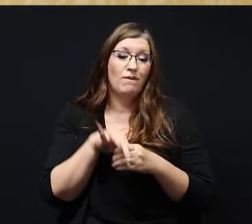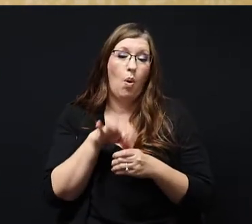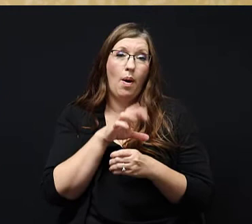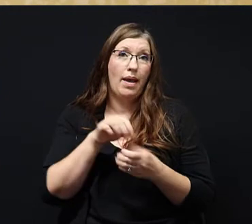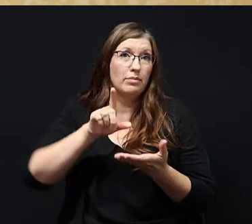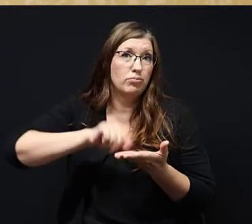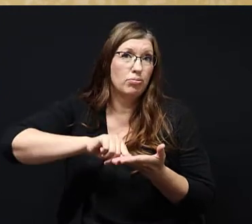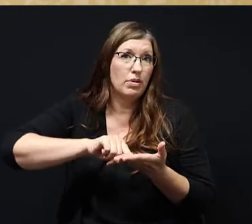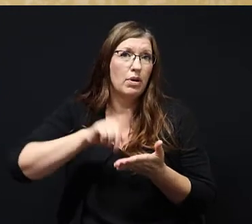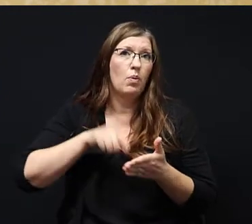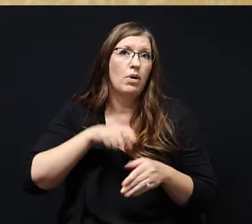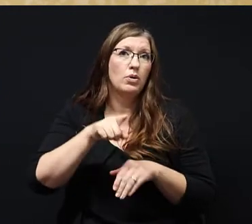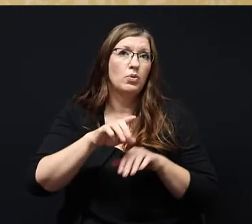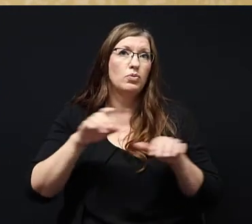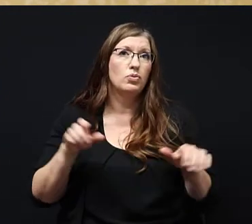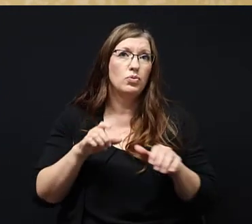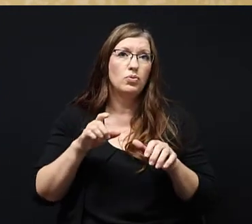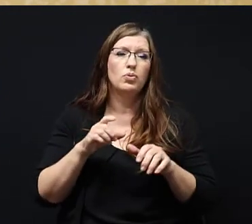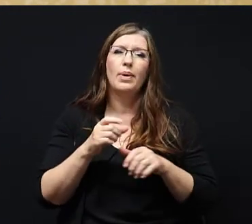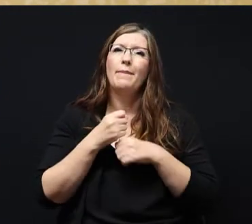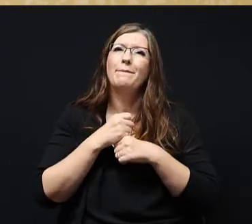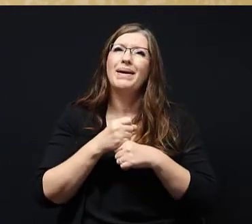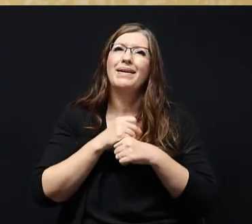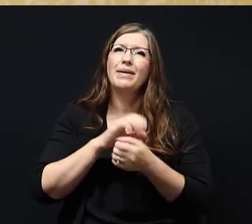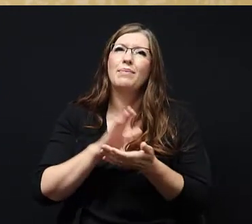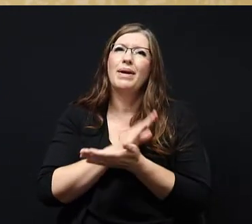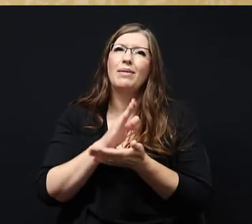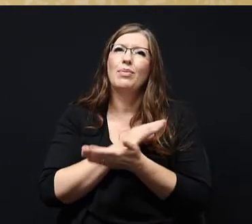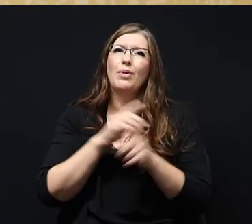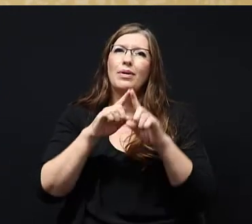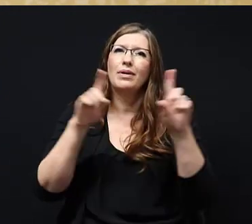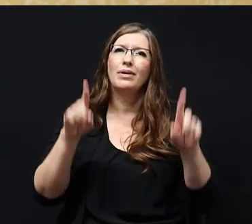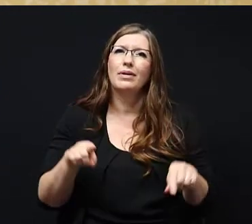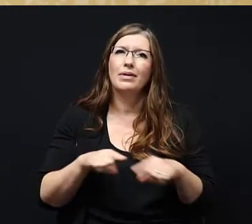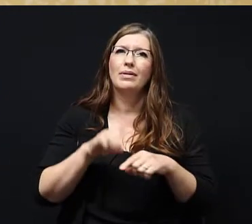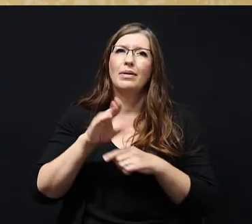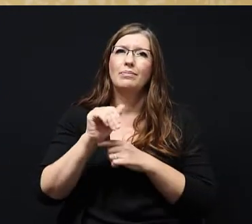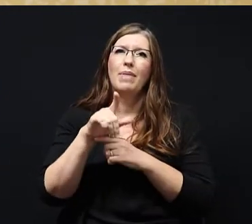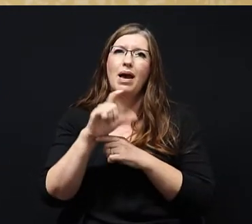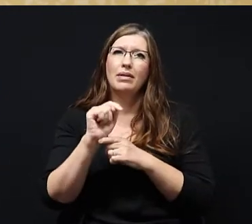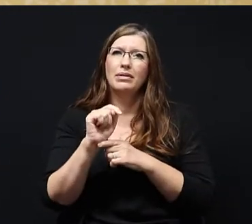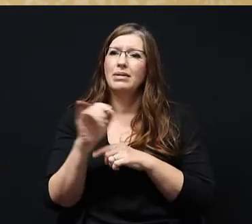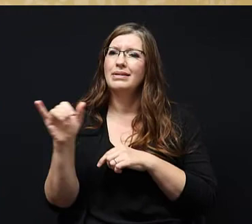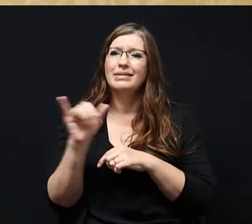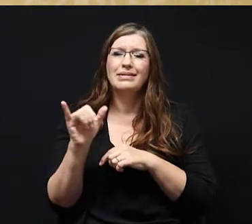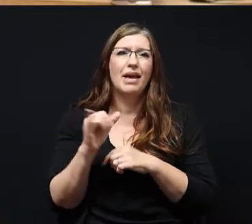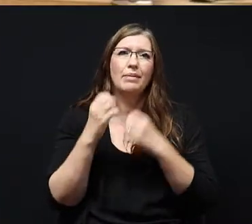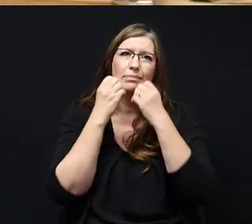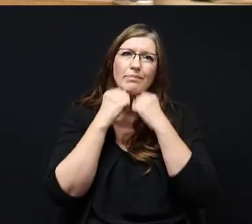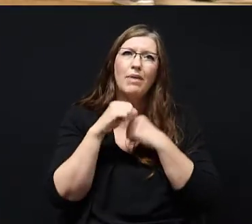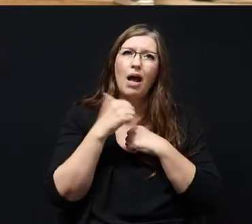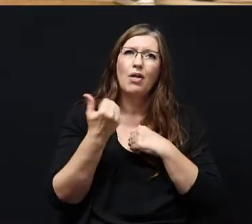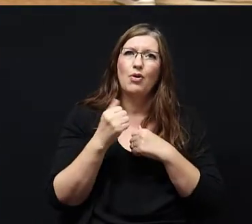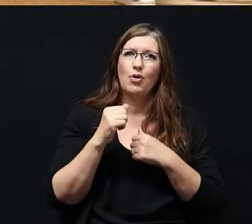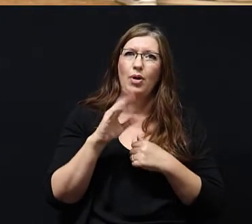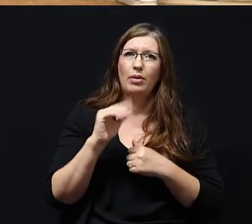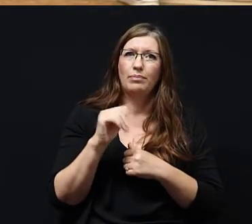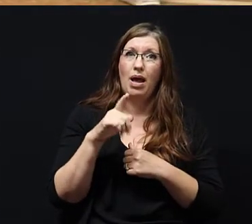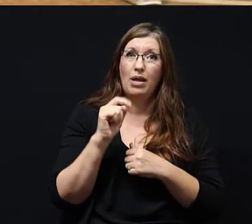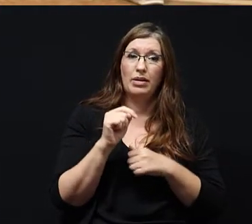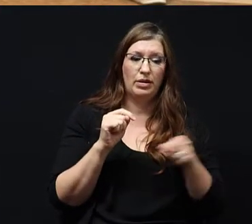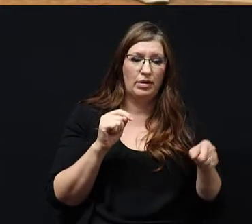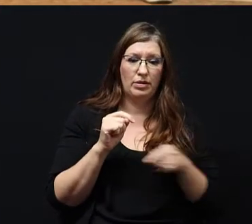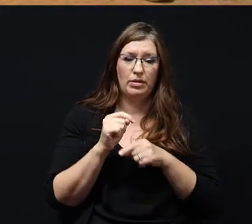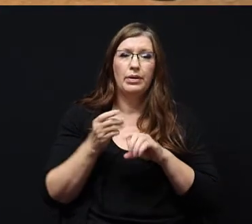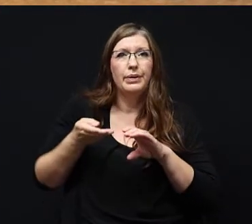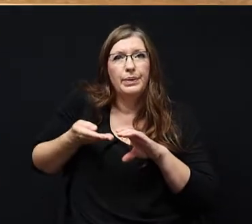casting your ballot and printing it, what you're doing is creating a paper ballot that is just as valid as any other paper ballot. And this paper ballot